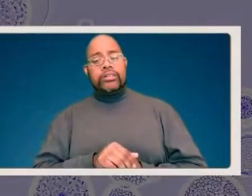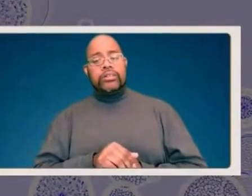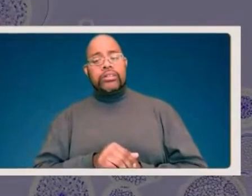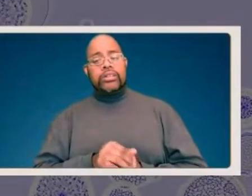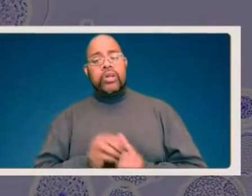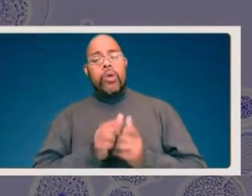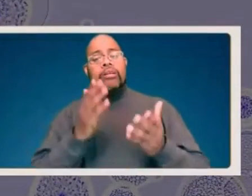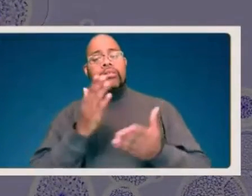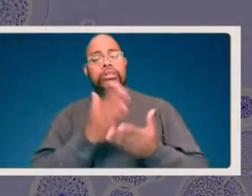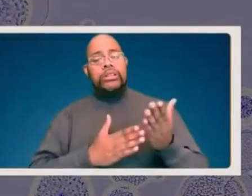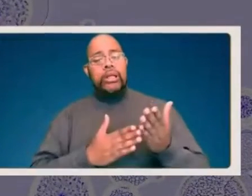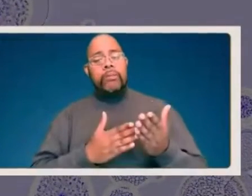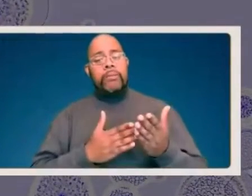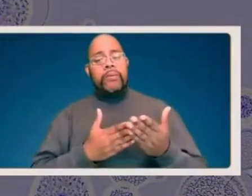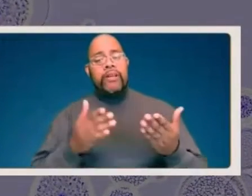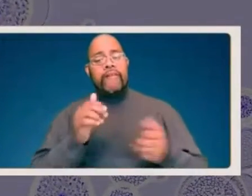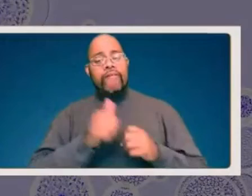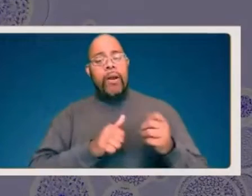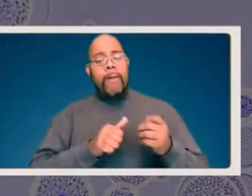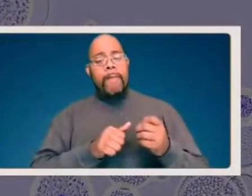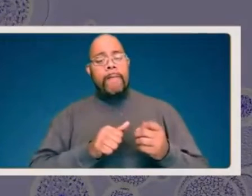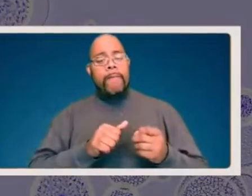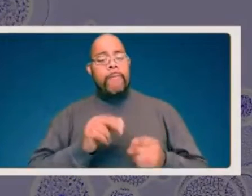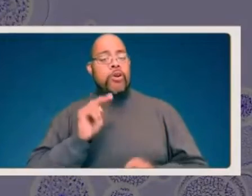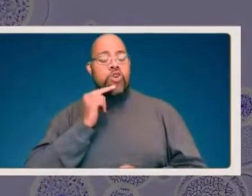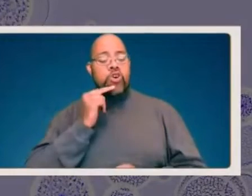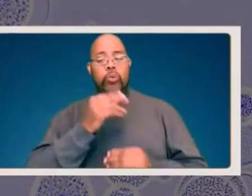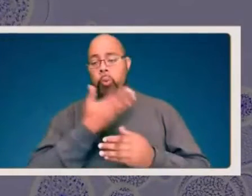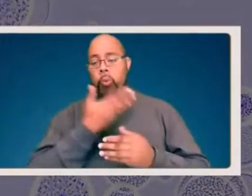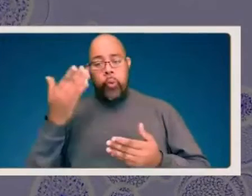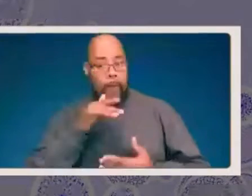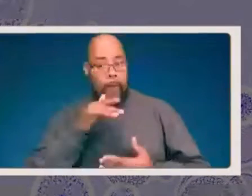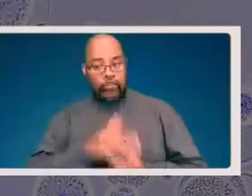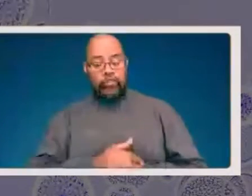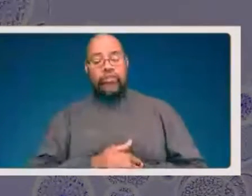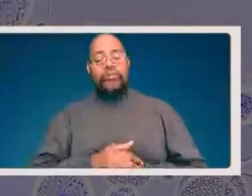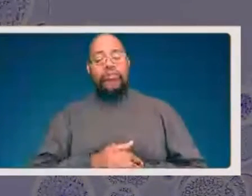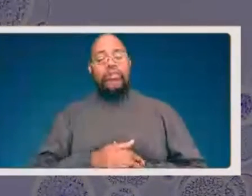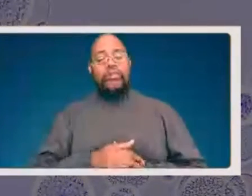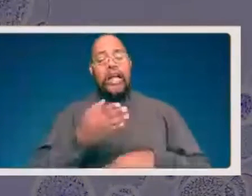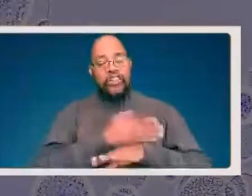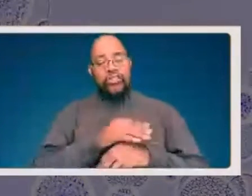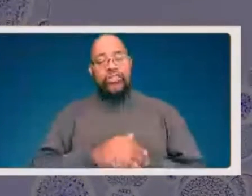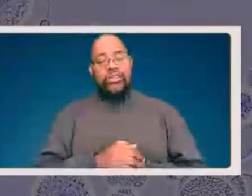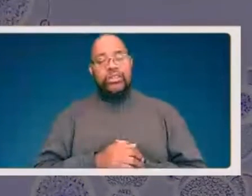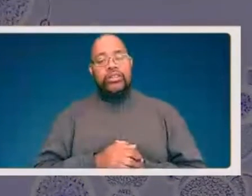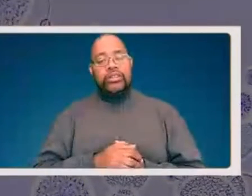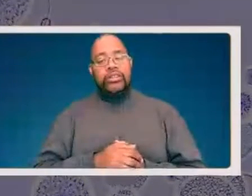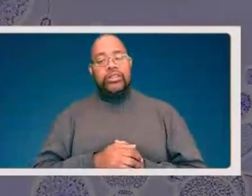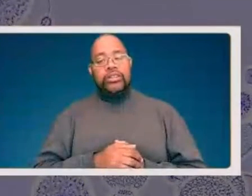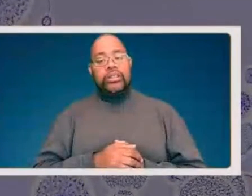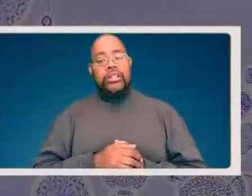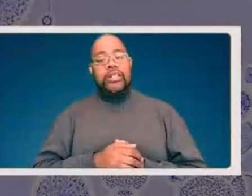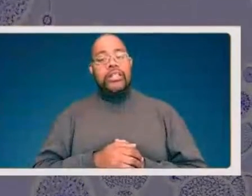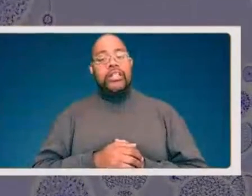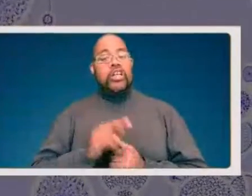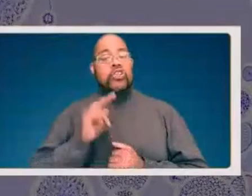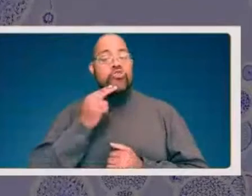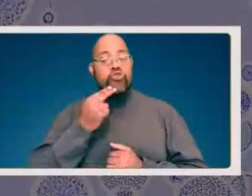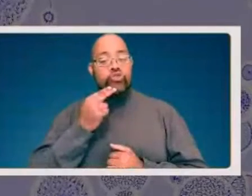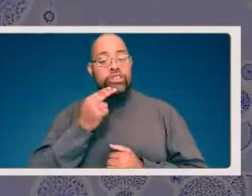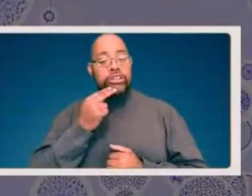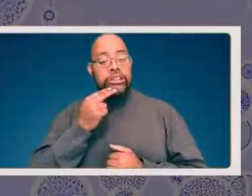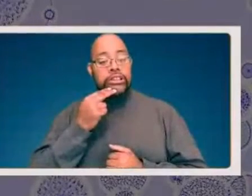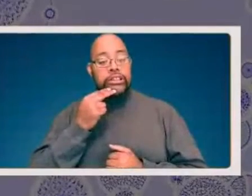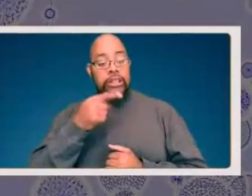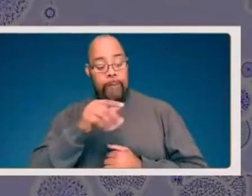we lost some of the pups from the malnourished mothers. Additionally, the well-nourished pups